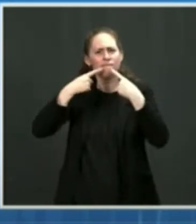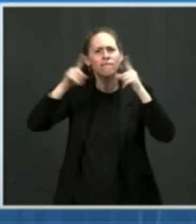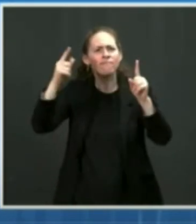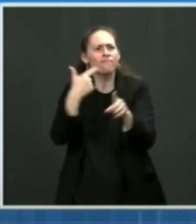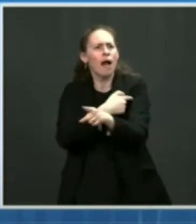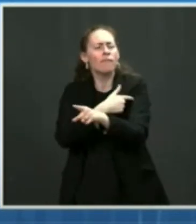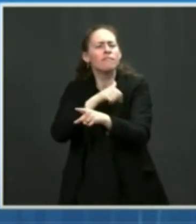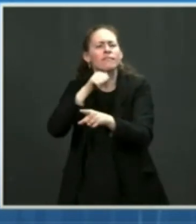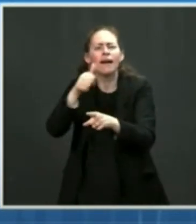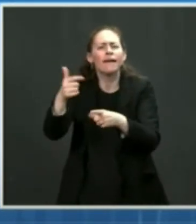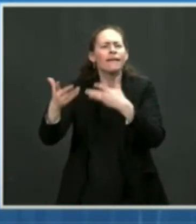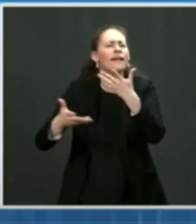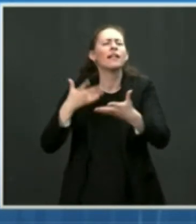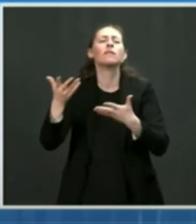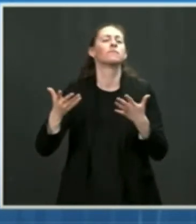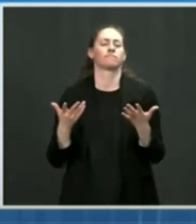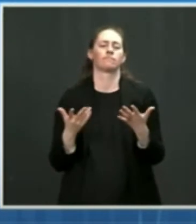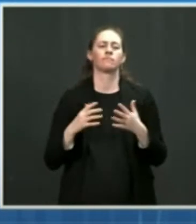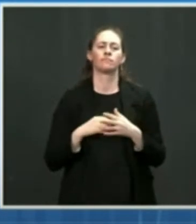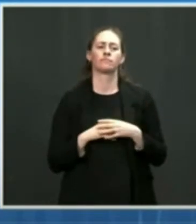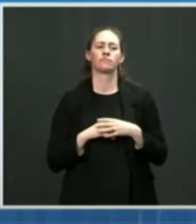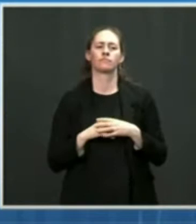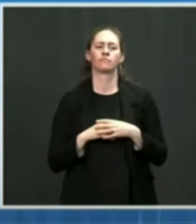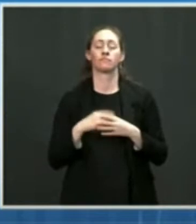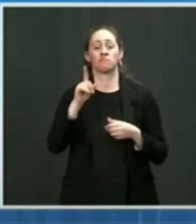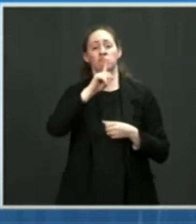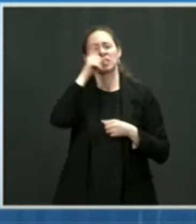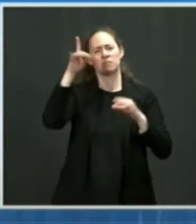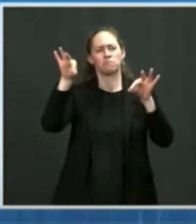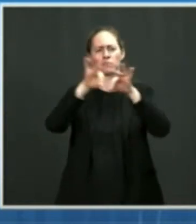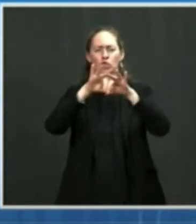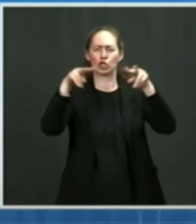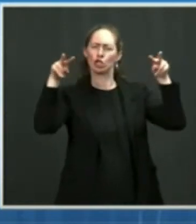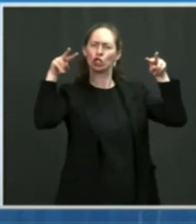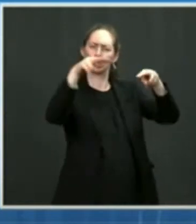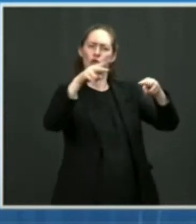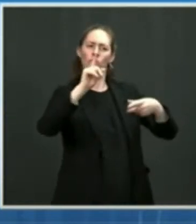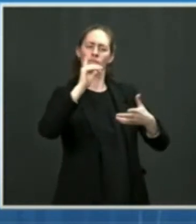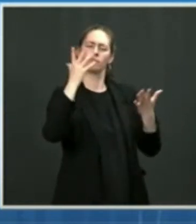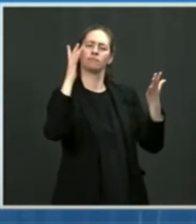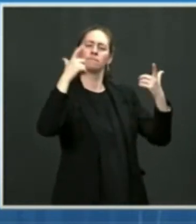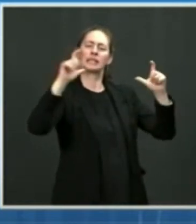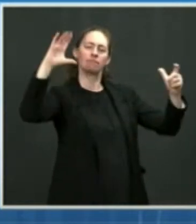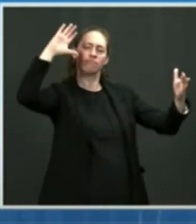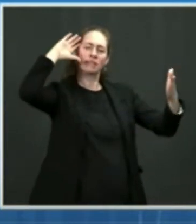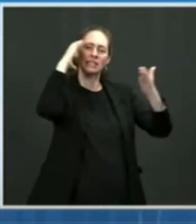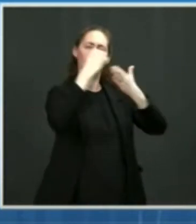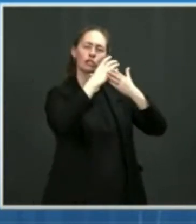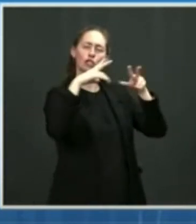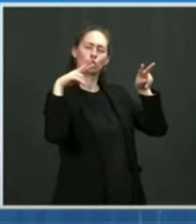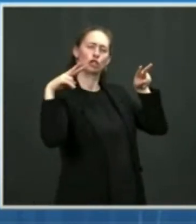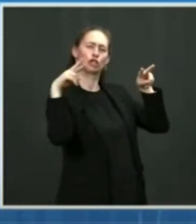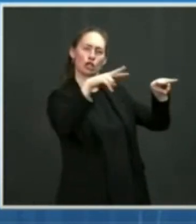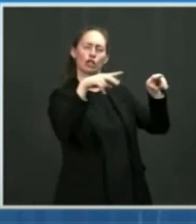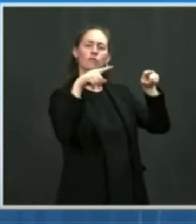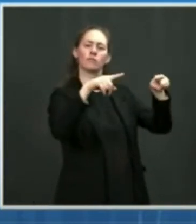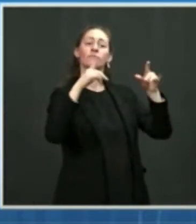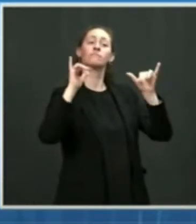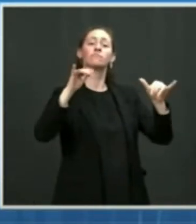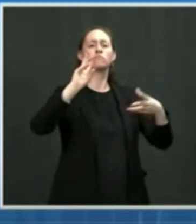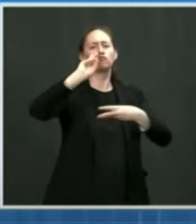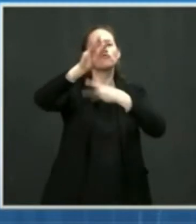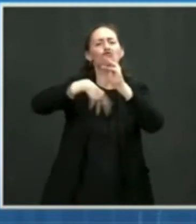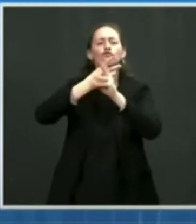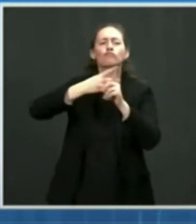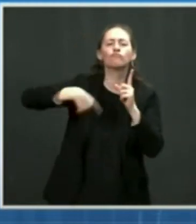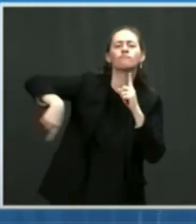If you then go into the real world, if we can have the next slide here, of real world effectiveness, again, if